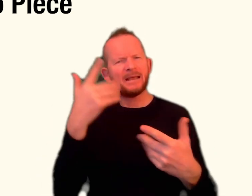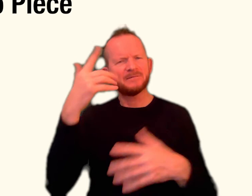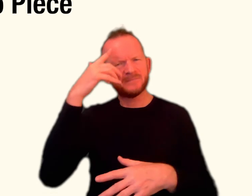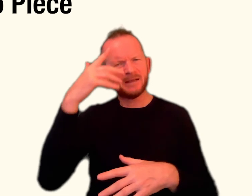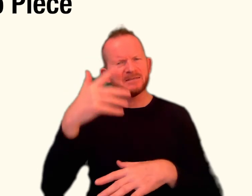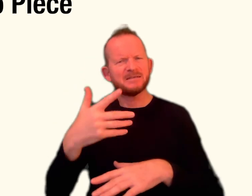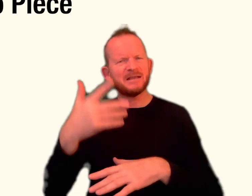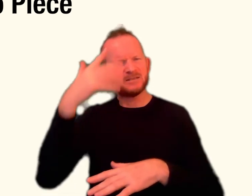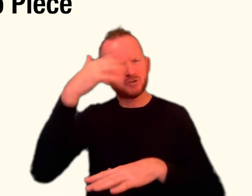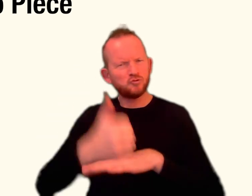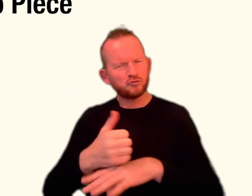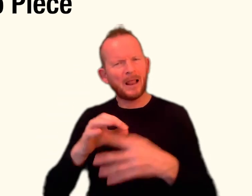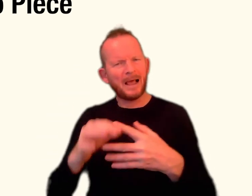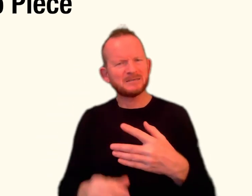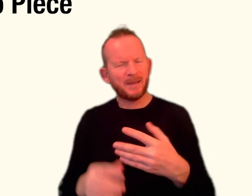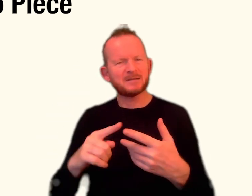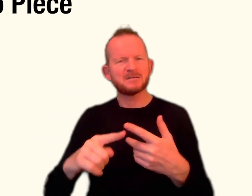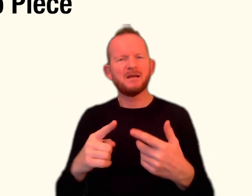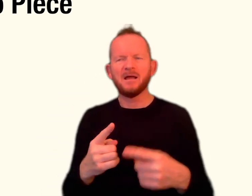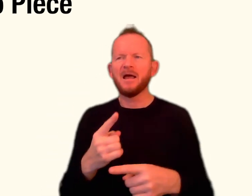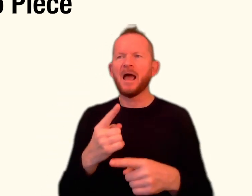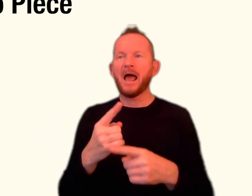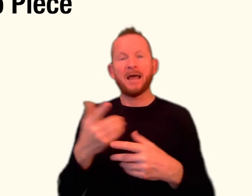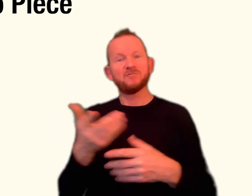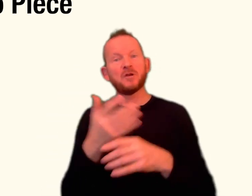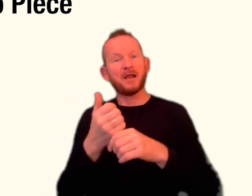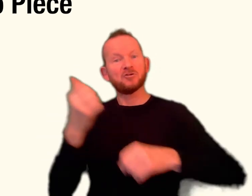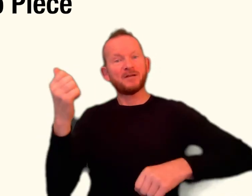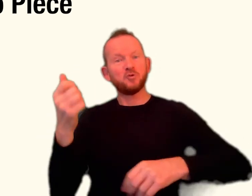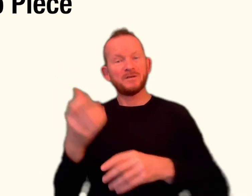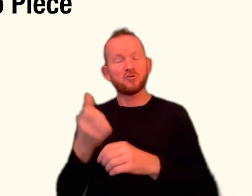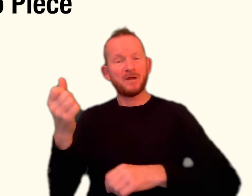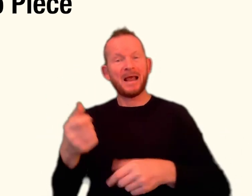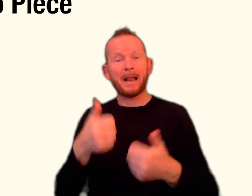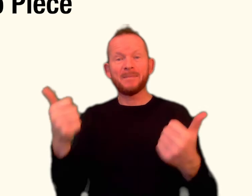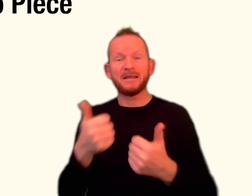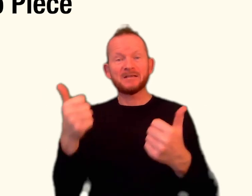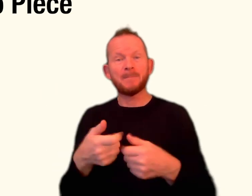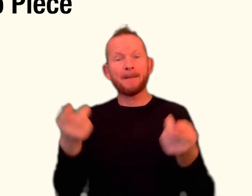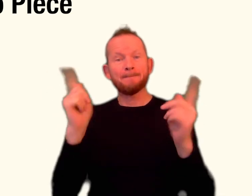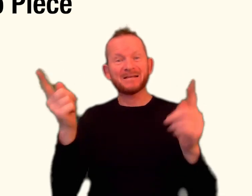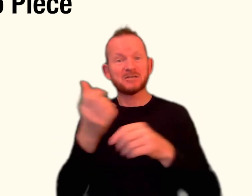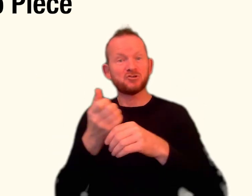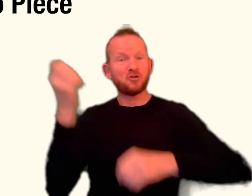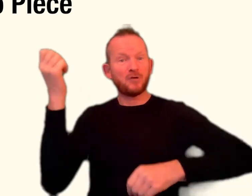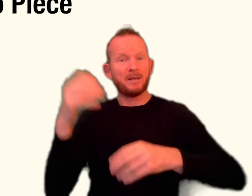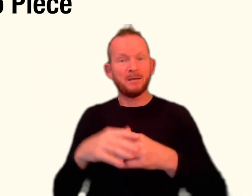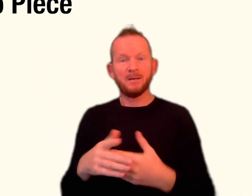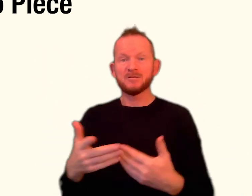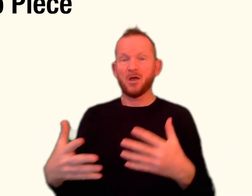since then completed my undergraduate degree and I've completed my master's degree. So that kind